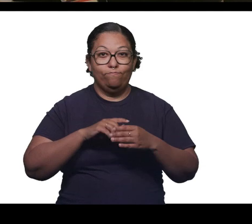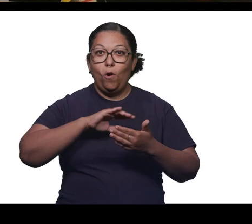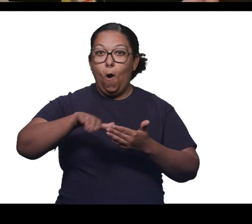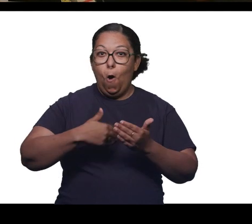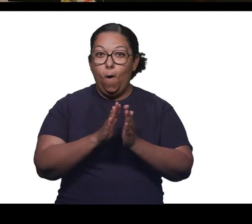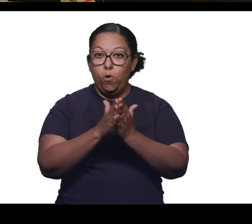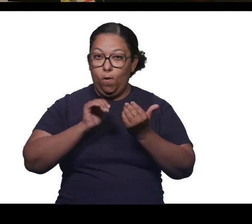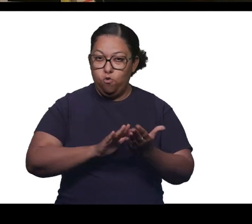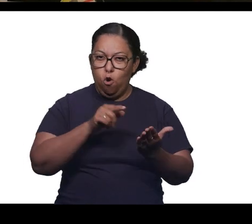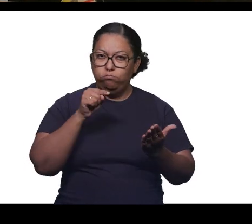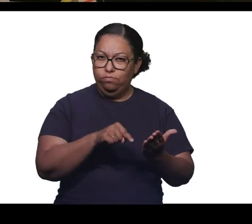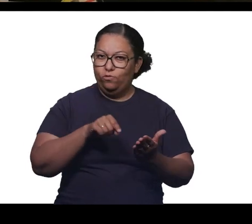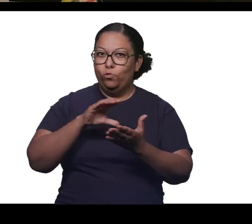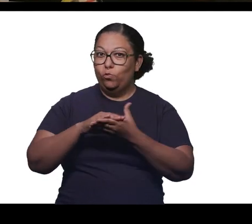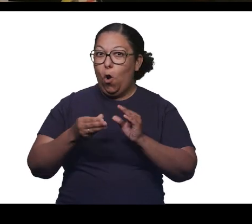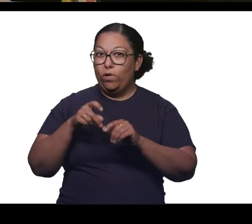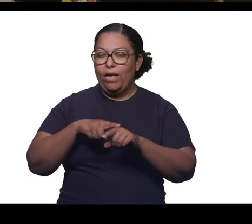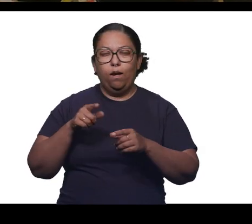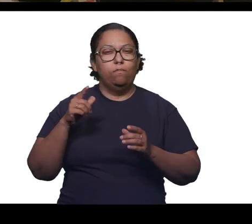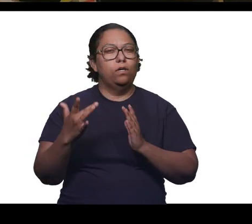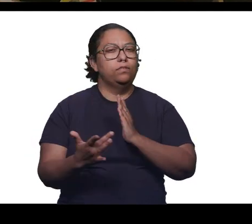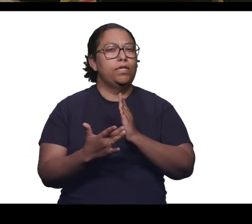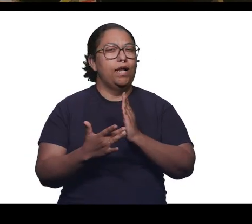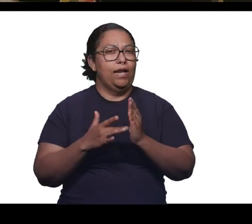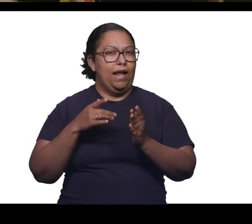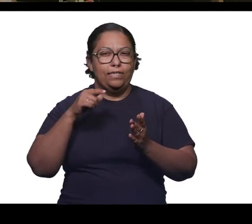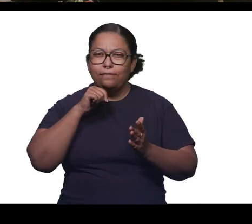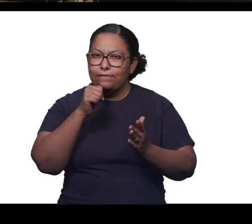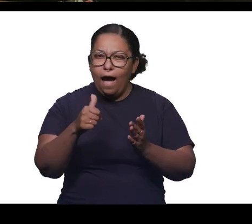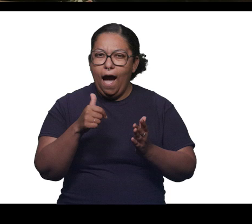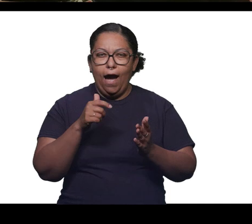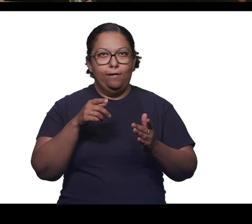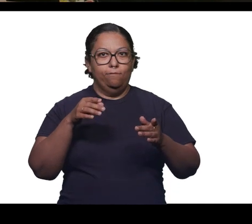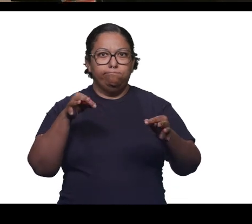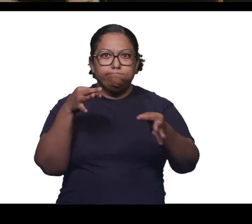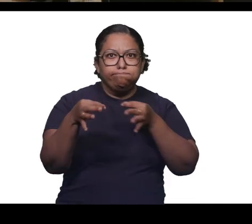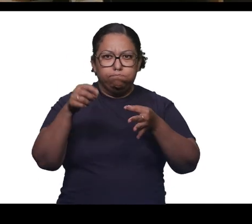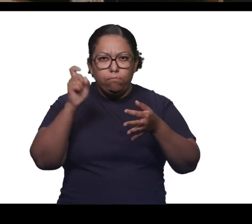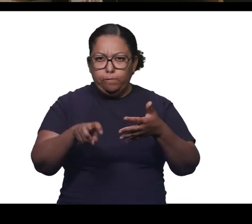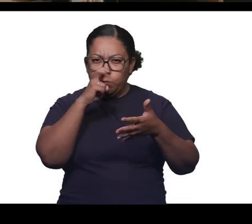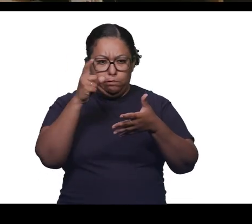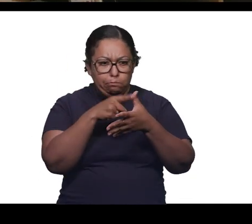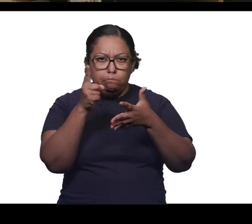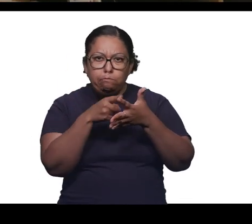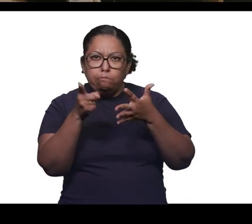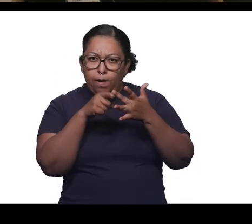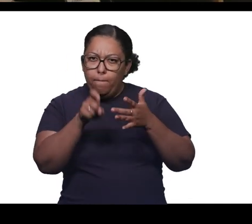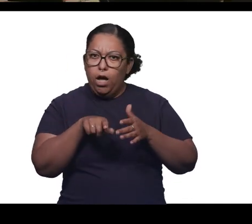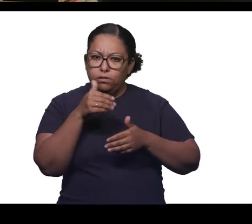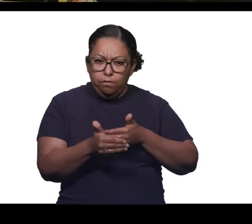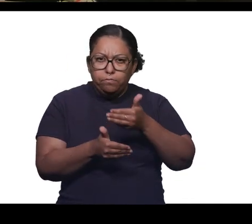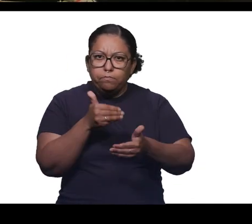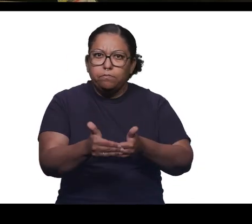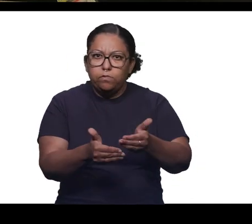whole book approach story time method that I'll be talking about, it is not a prescriptive method where we say, oh, these are the